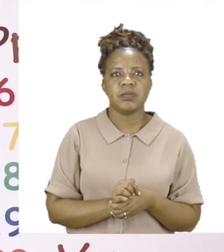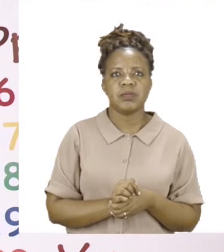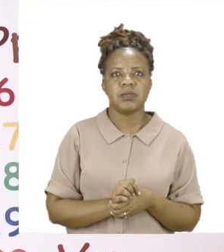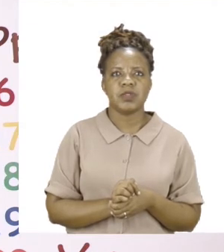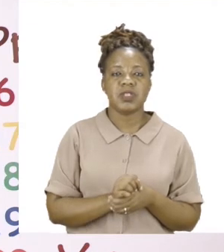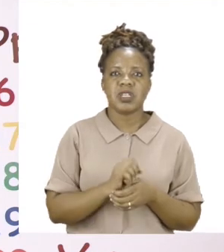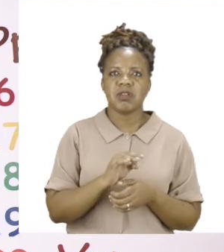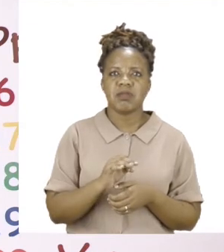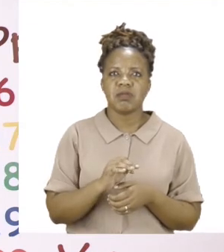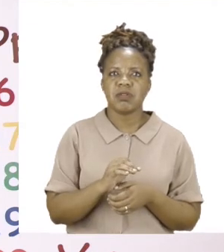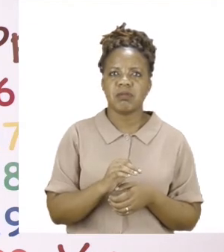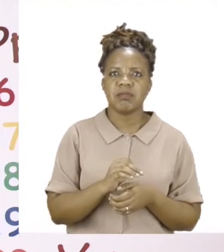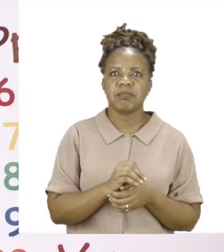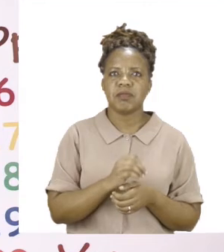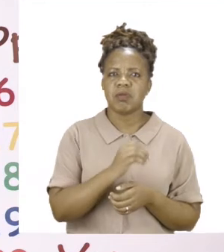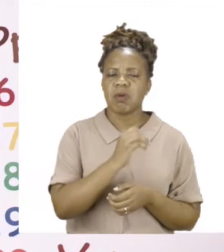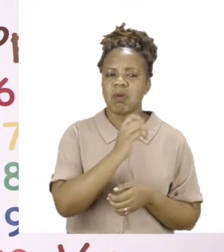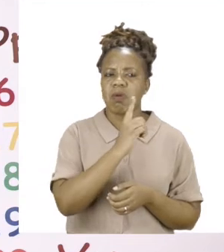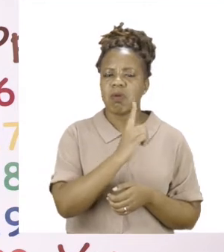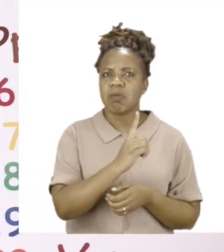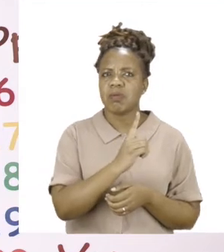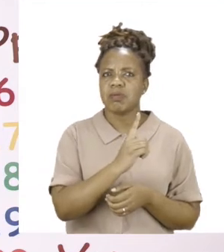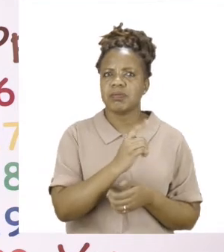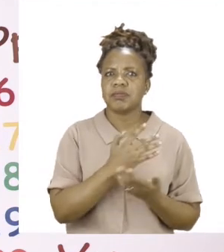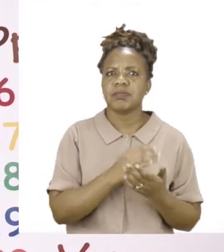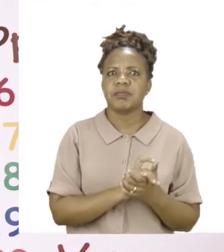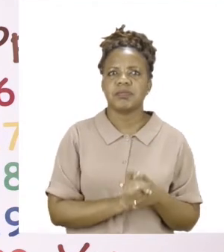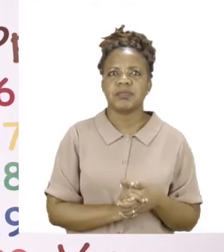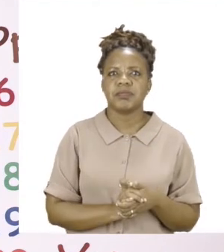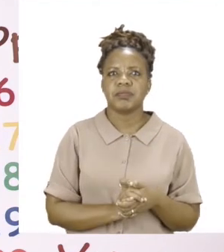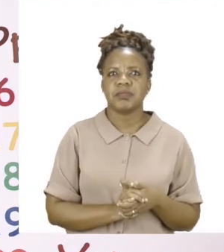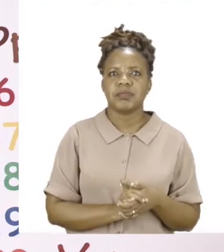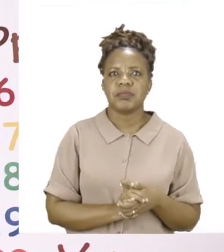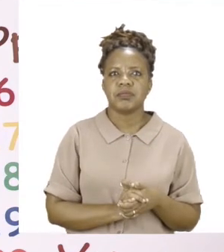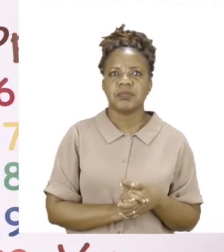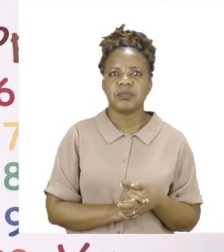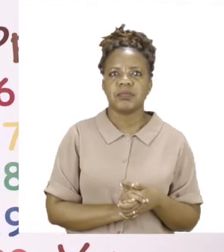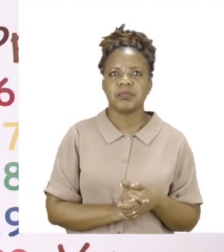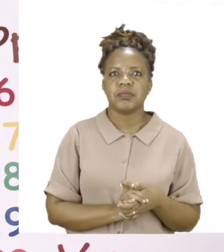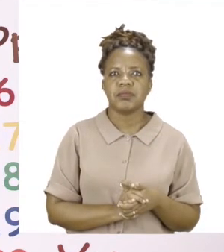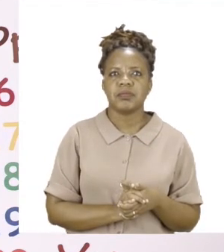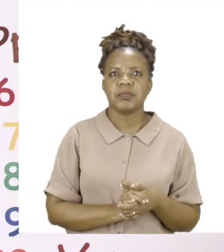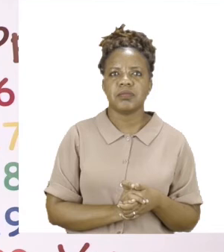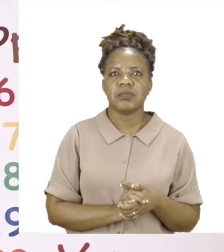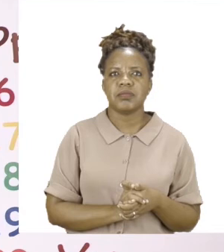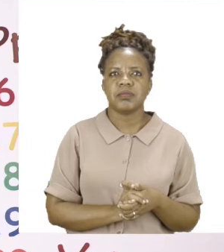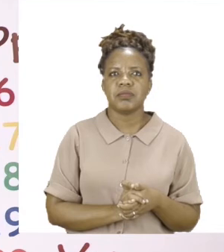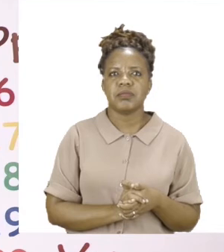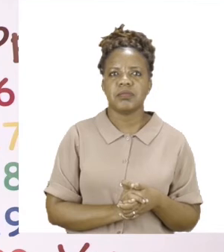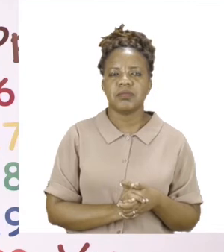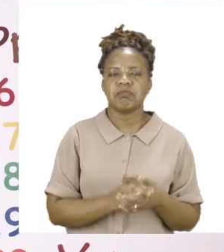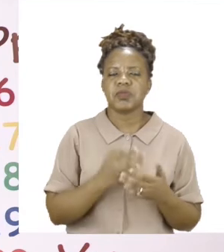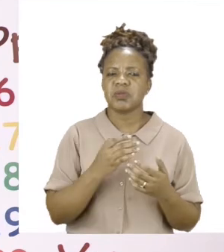train and put him in the box. So the first friend that we are going to be looking for, the least one, is a